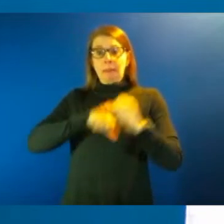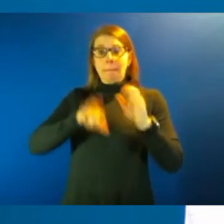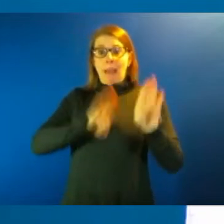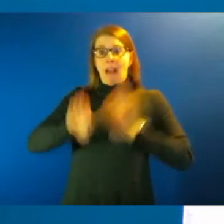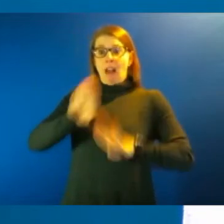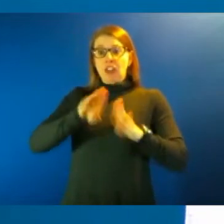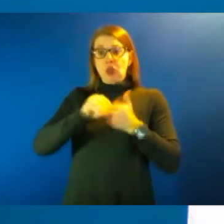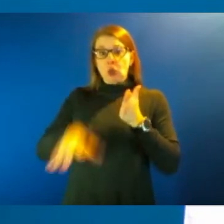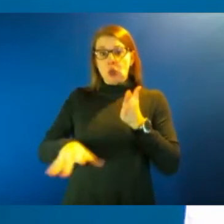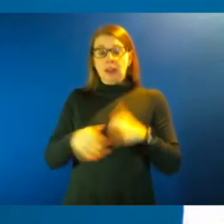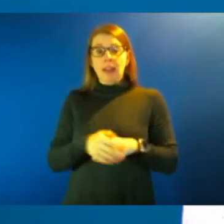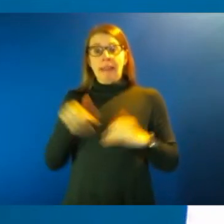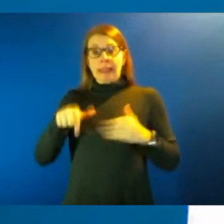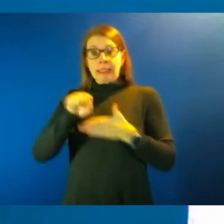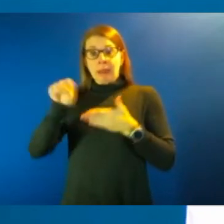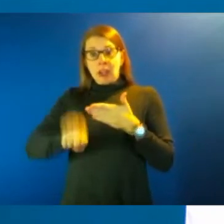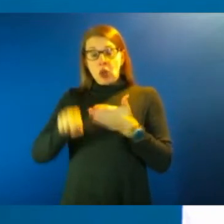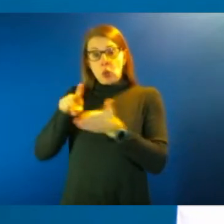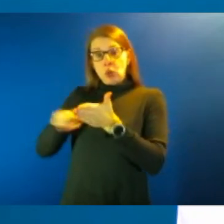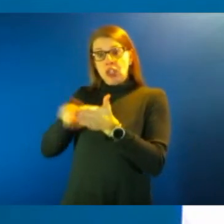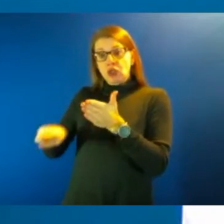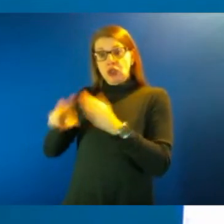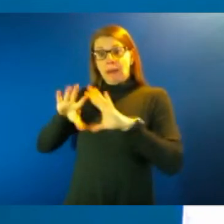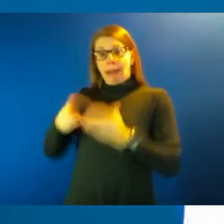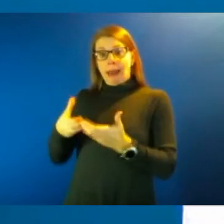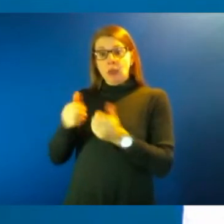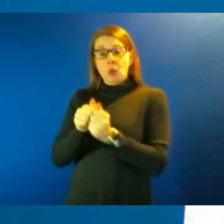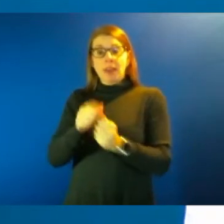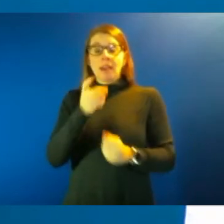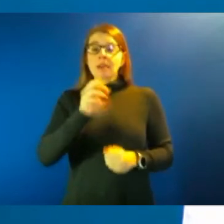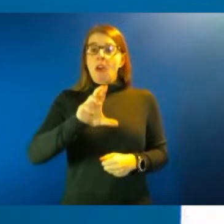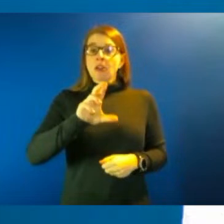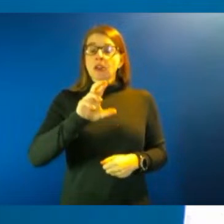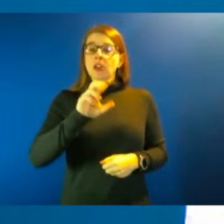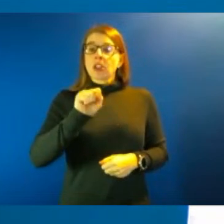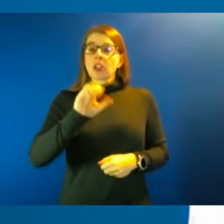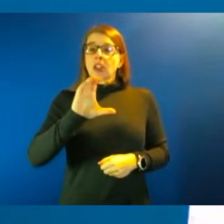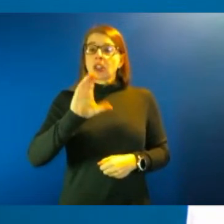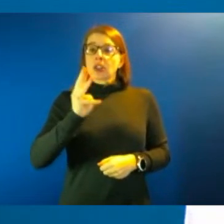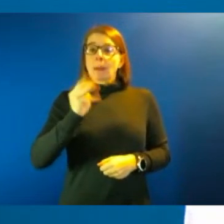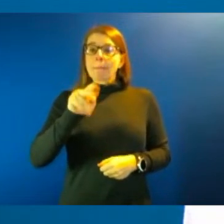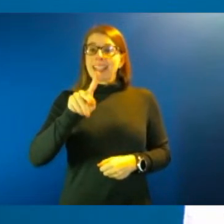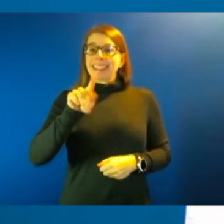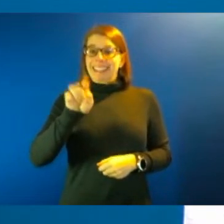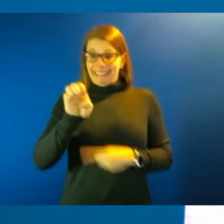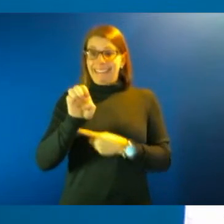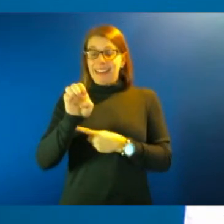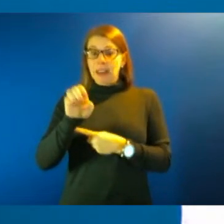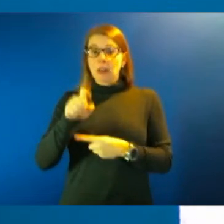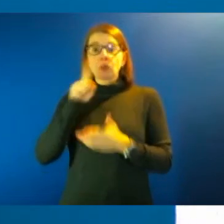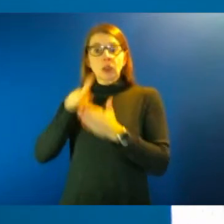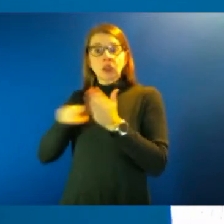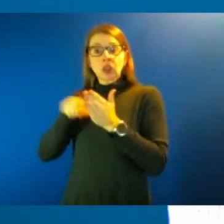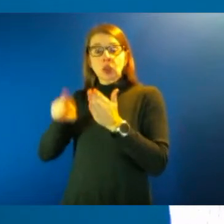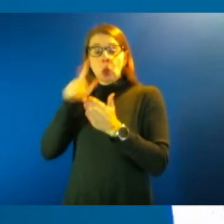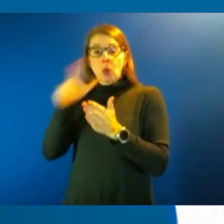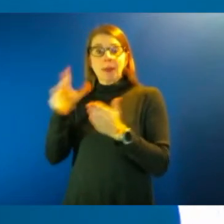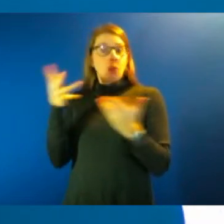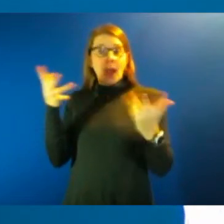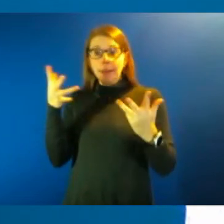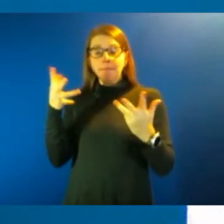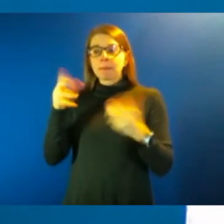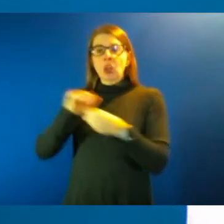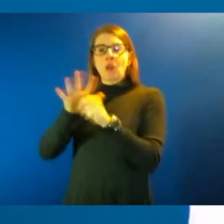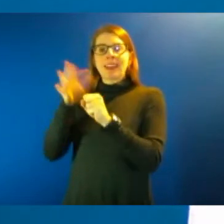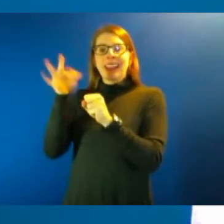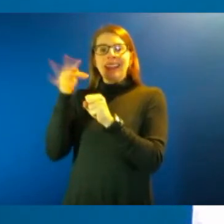this semester, I'm taking a research course with Dr. Schmidtke, and we decided that our research would would be an investigation of COVID-19 disease trends